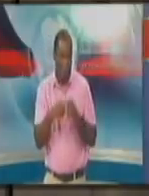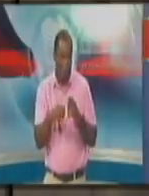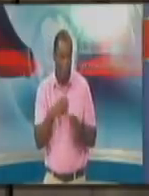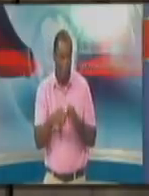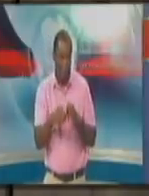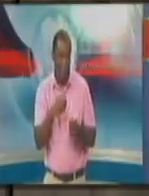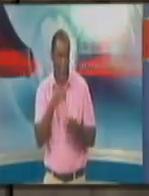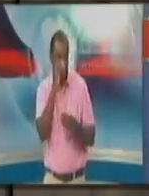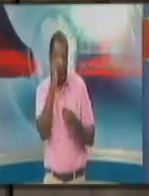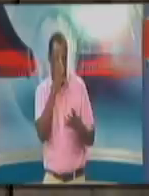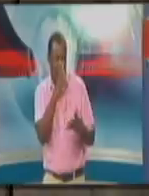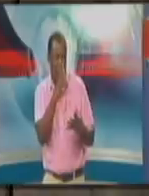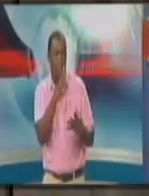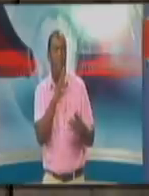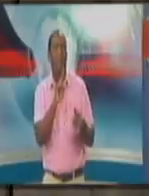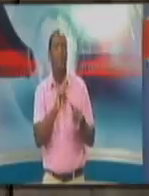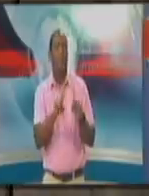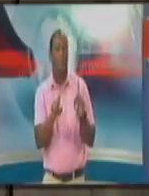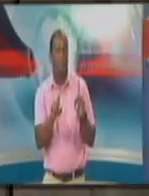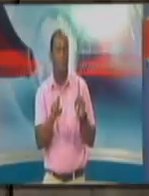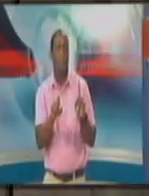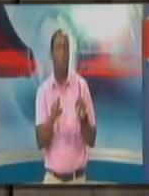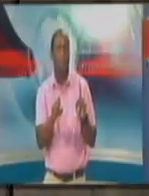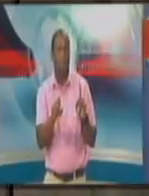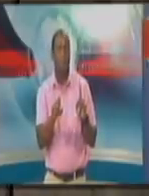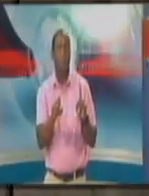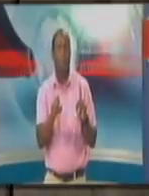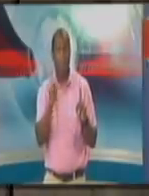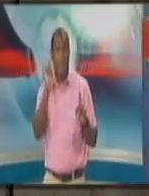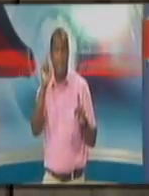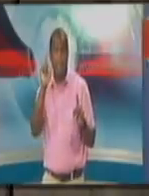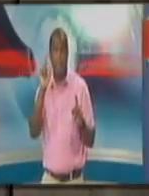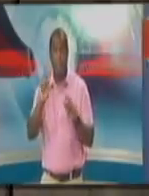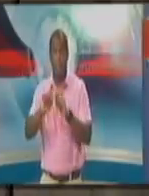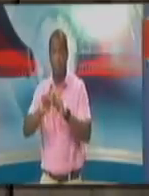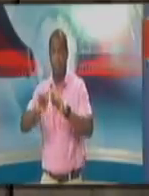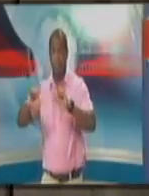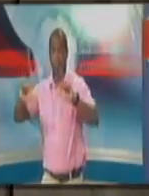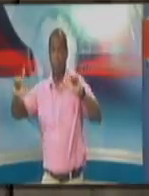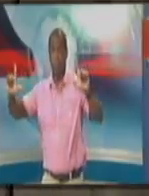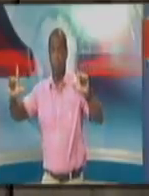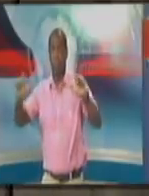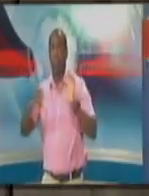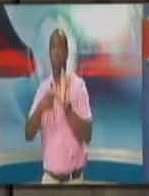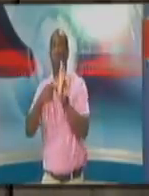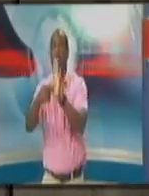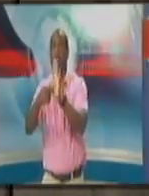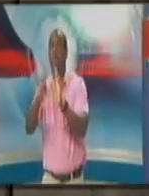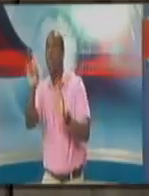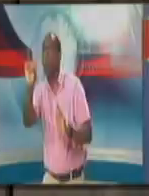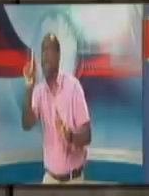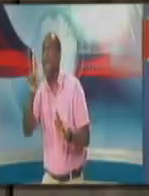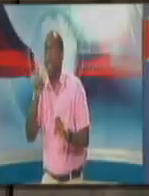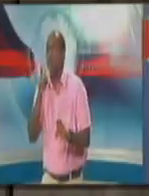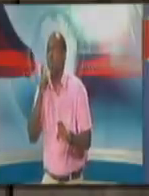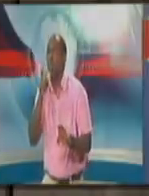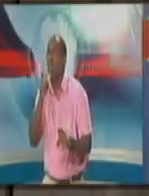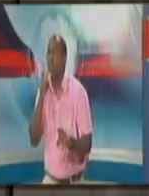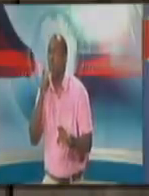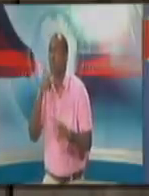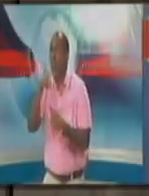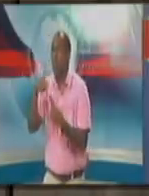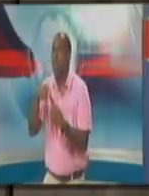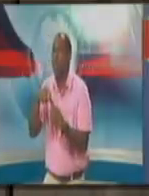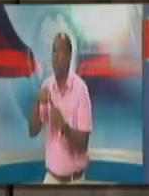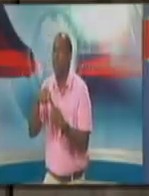population. And when we do the demographic chart, we can include it in that format, which might be the easiest format